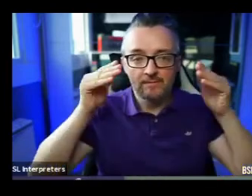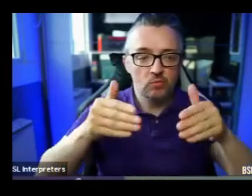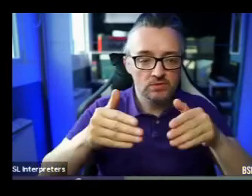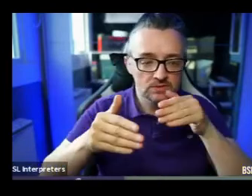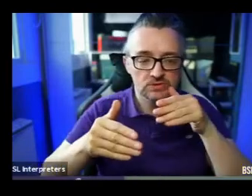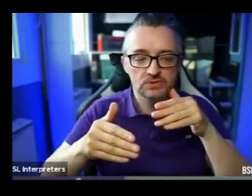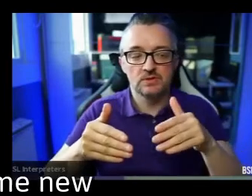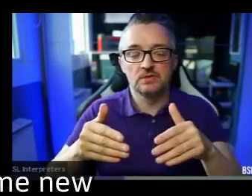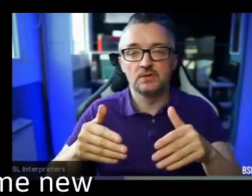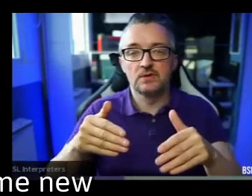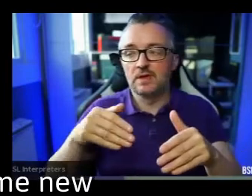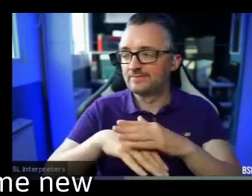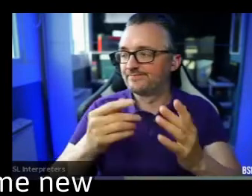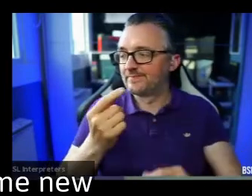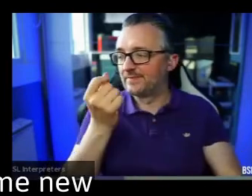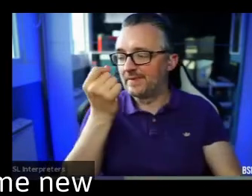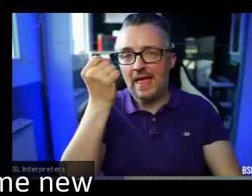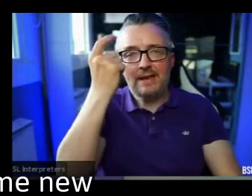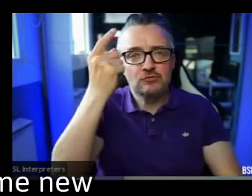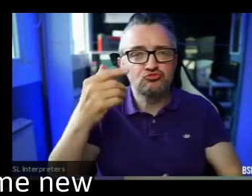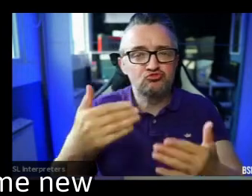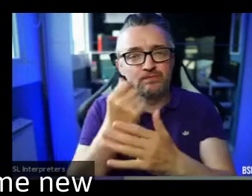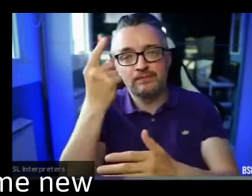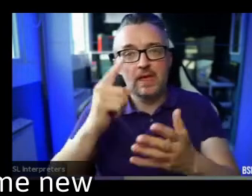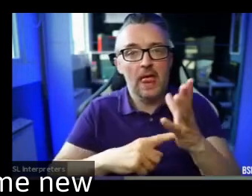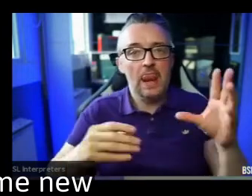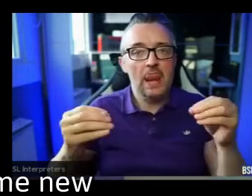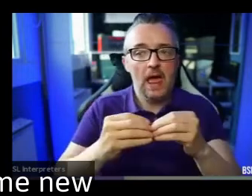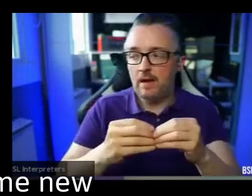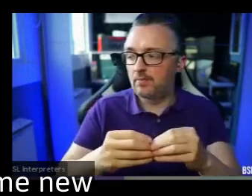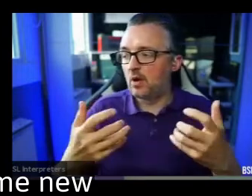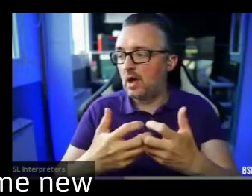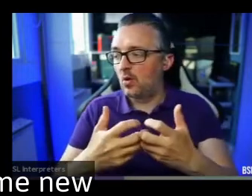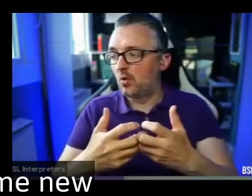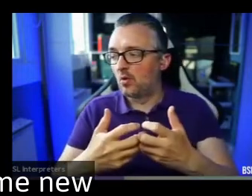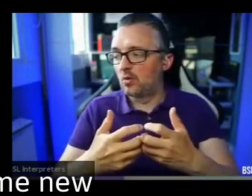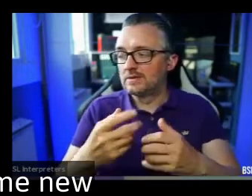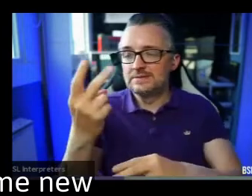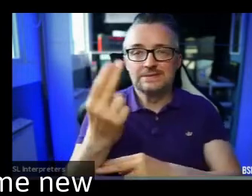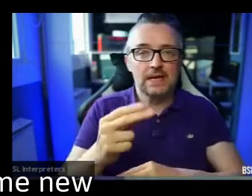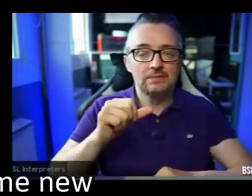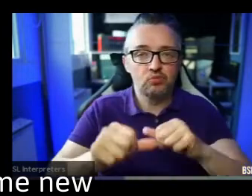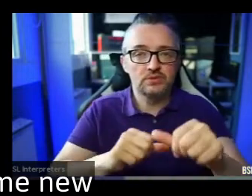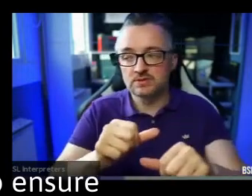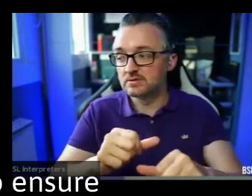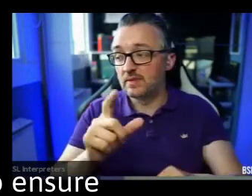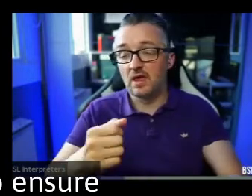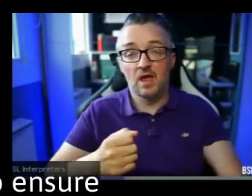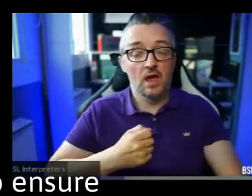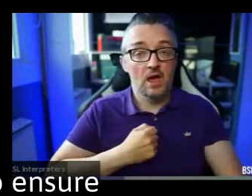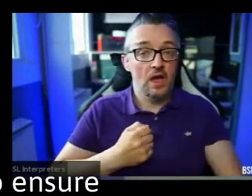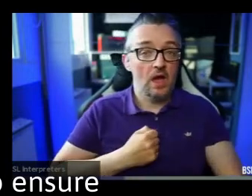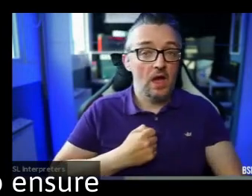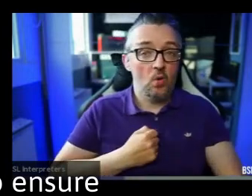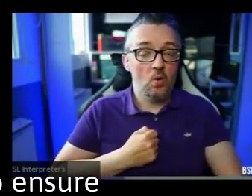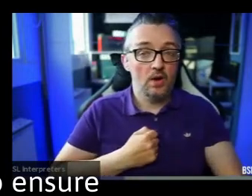need to focus, I would say, an innovation lab or some new ways to think about redesigning processes. And then it's